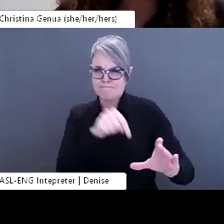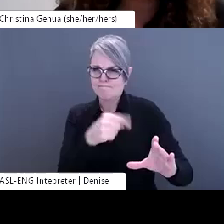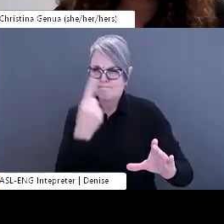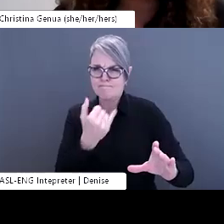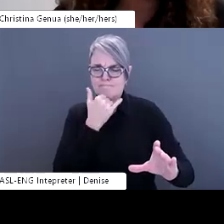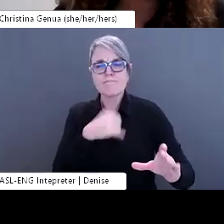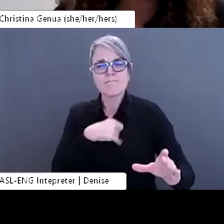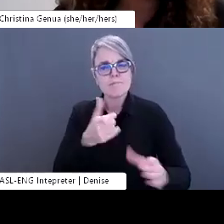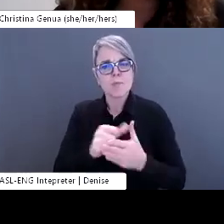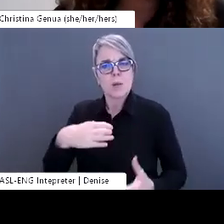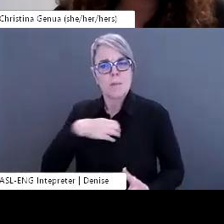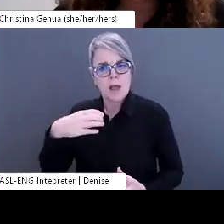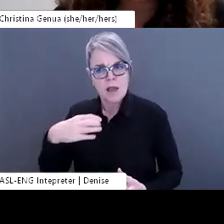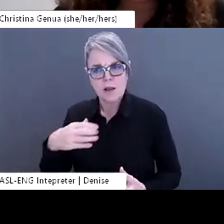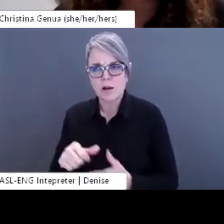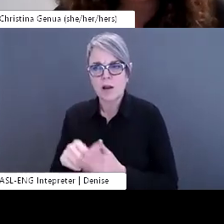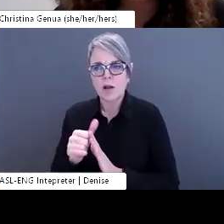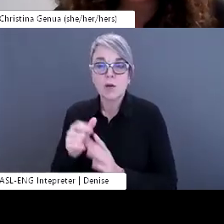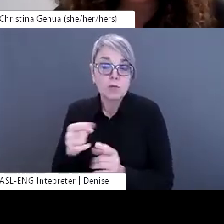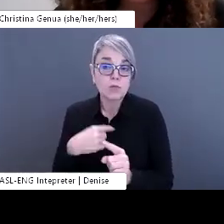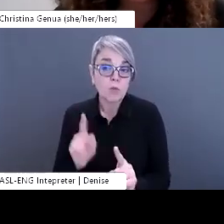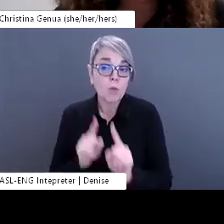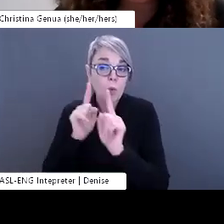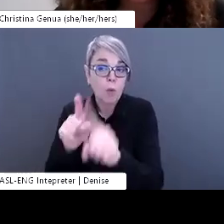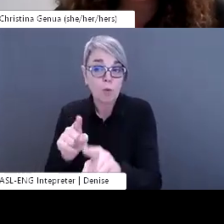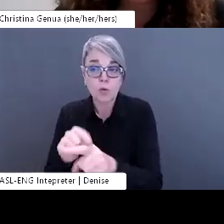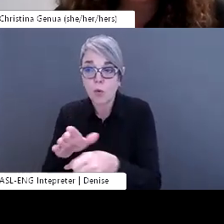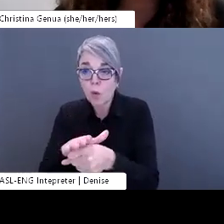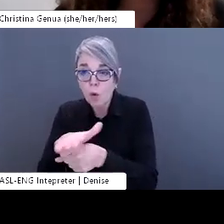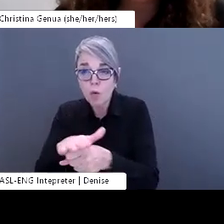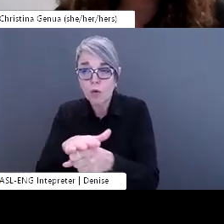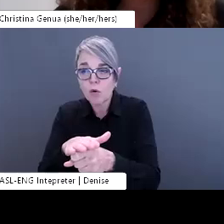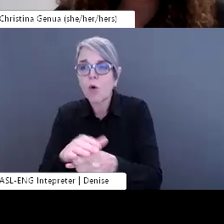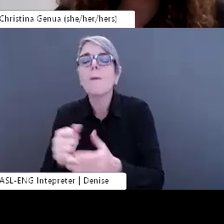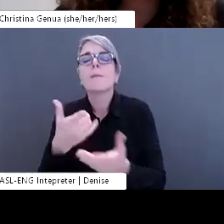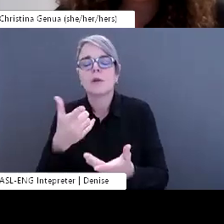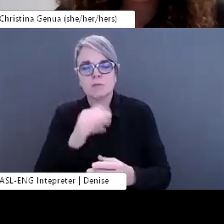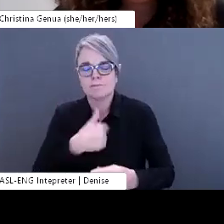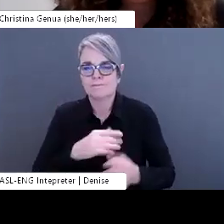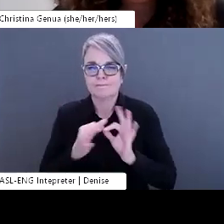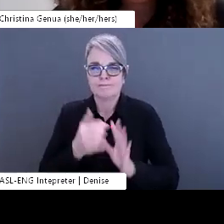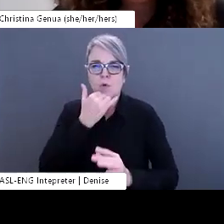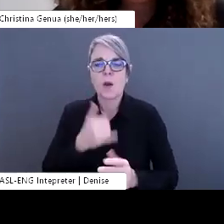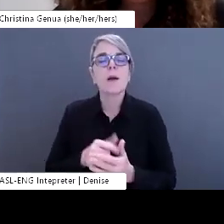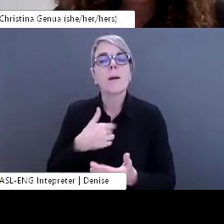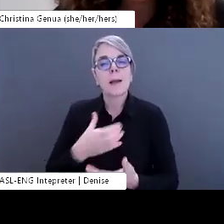is. Or all banks should have a customer care department.